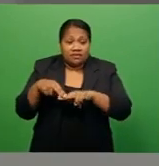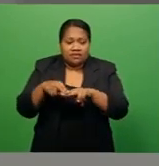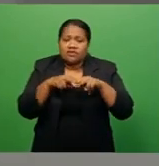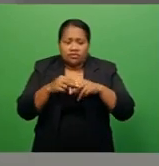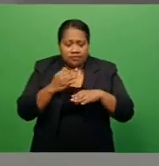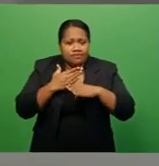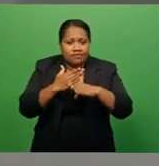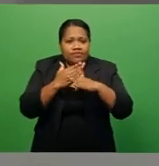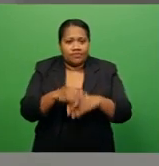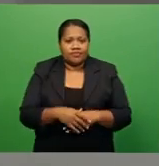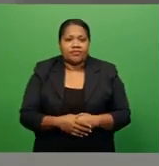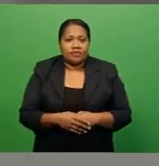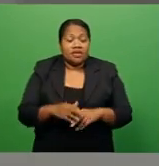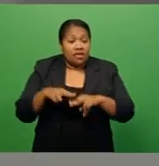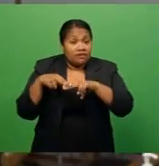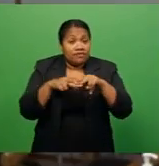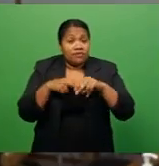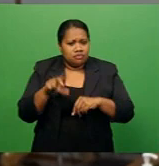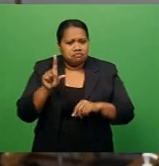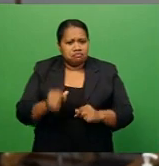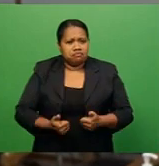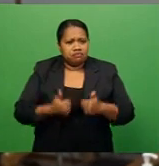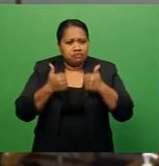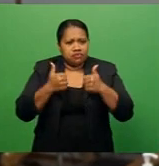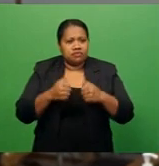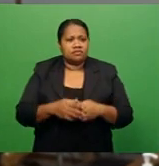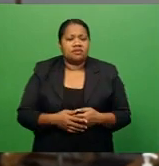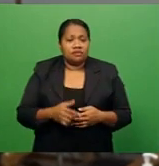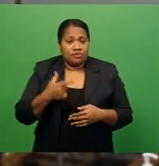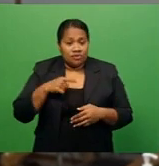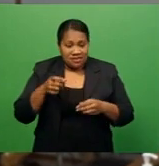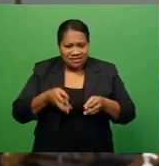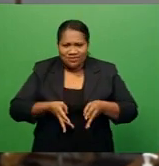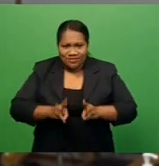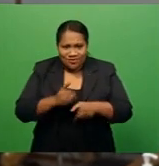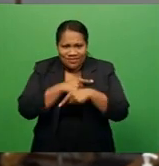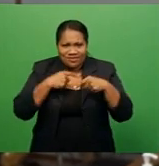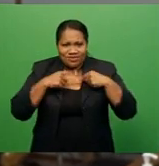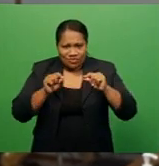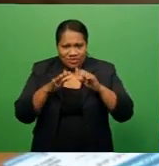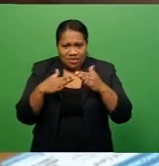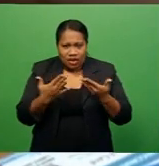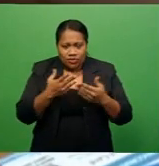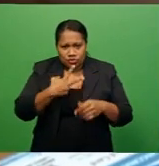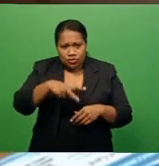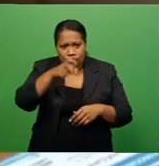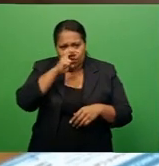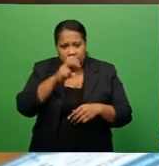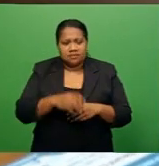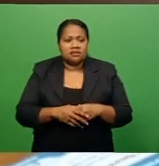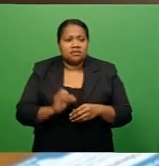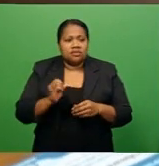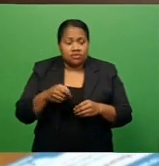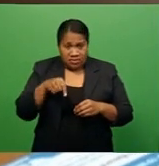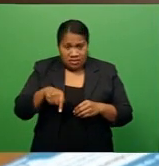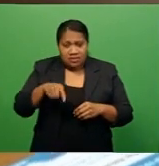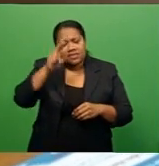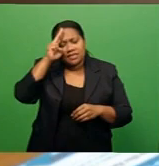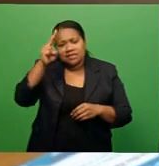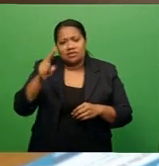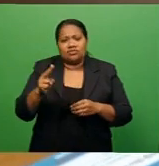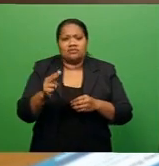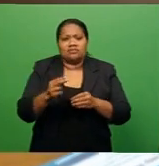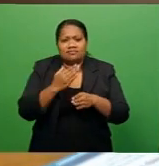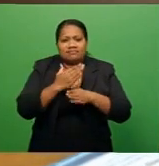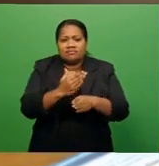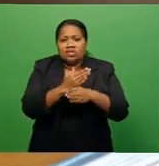still strict and it's been this long. Where we are right now is an effort, is a nation effort, not just Ministry of Health and those at the front line,